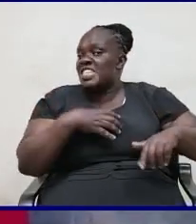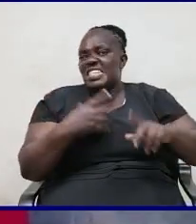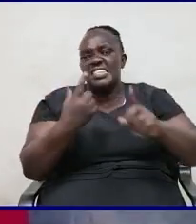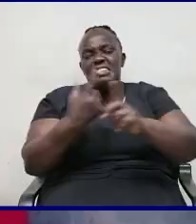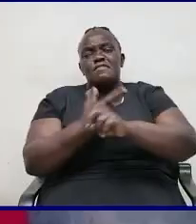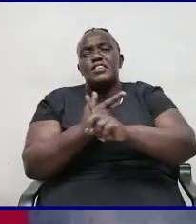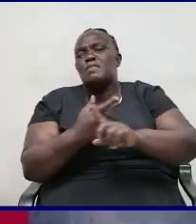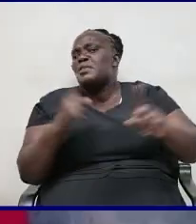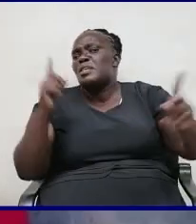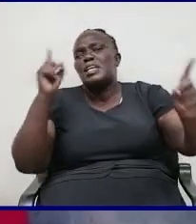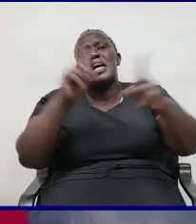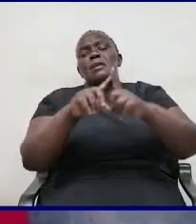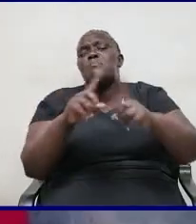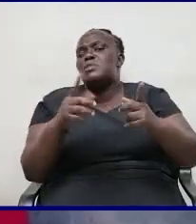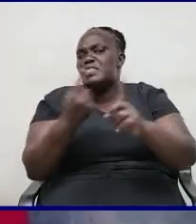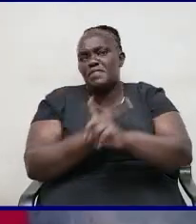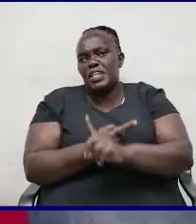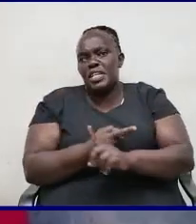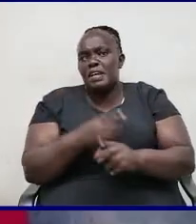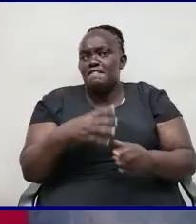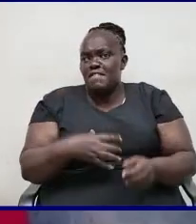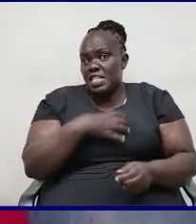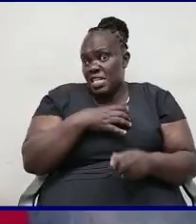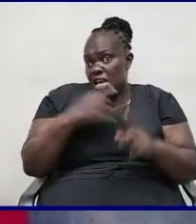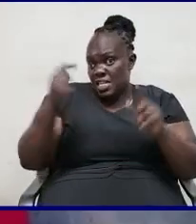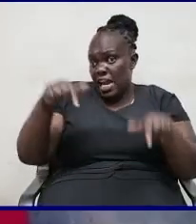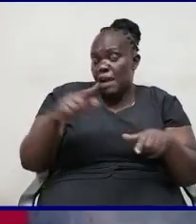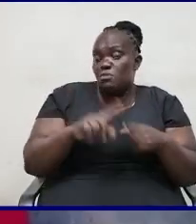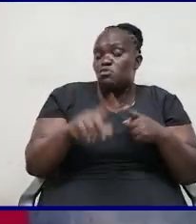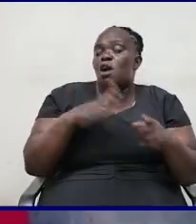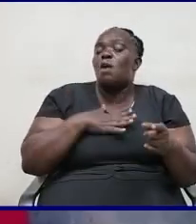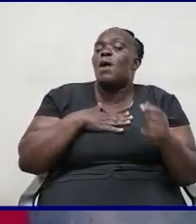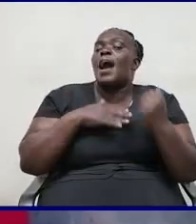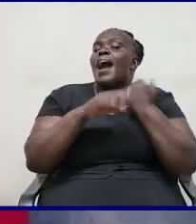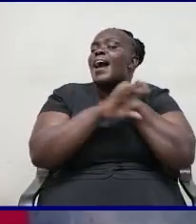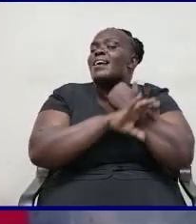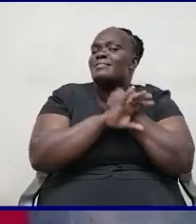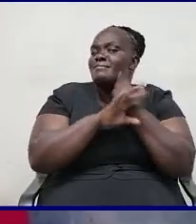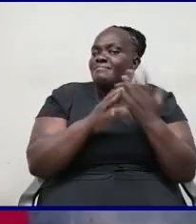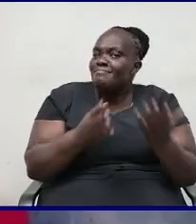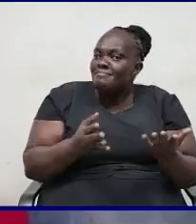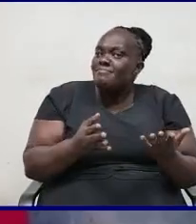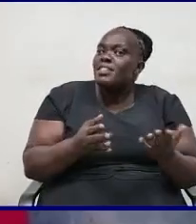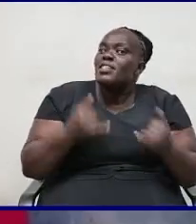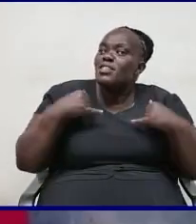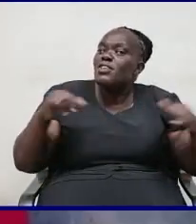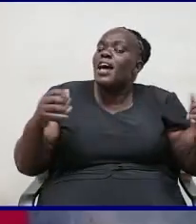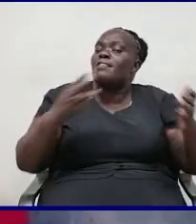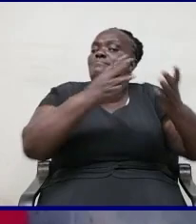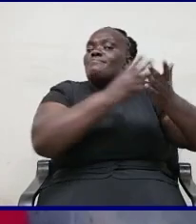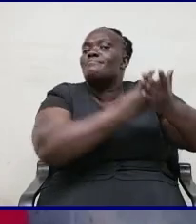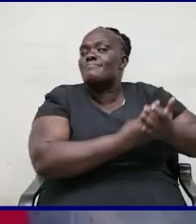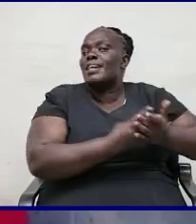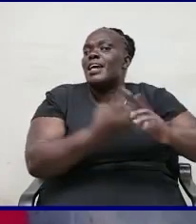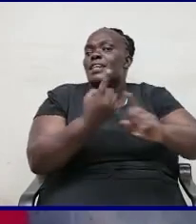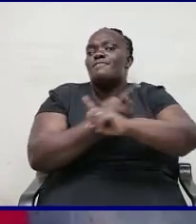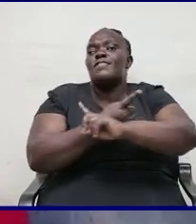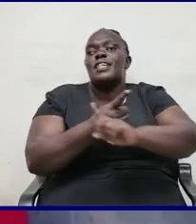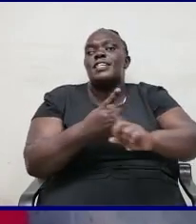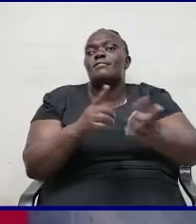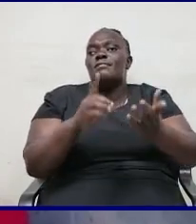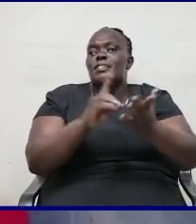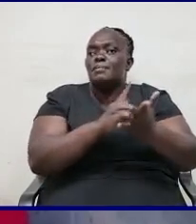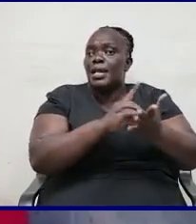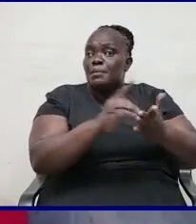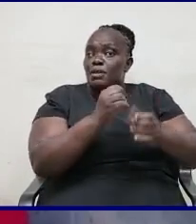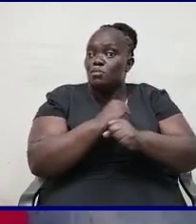leisure purposes. So these visitors who come to our country, we are trying to partner with the relevant departments